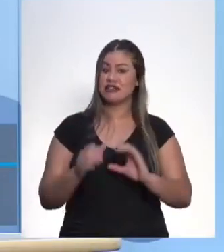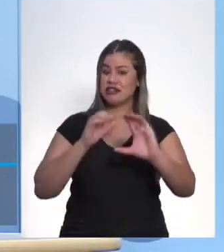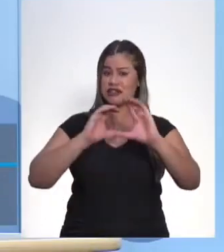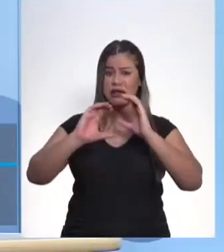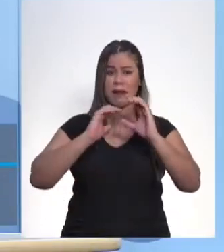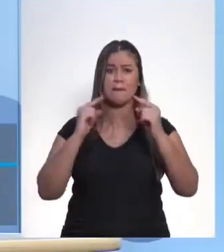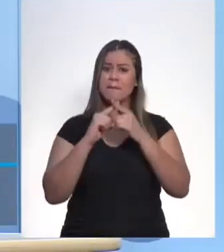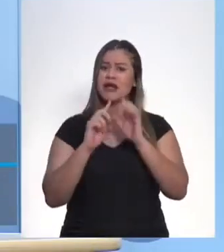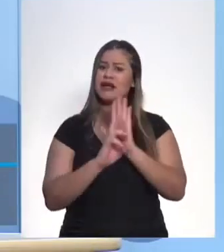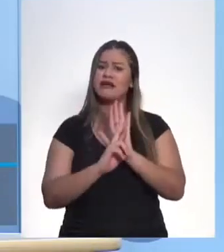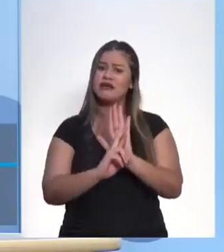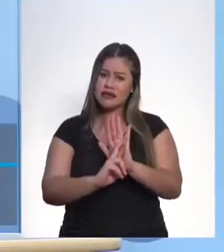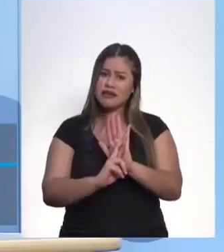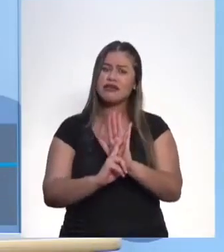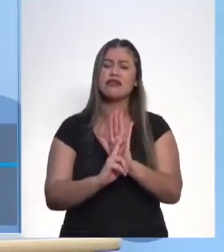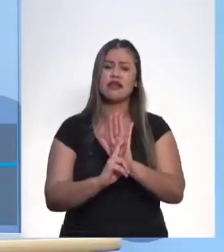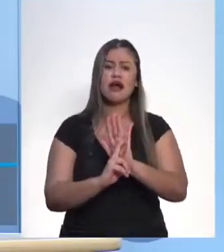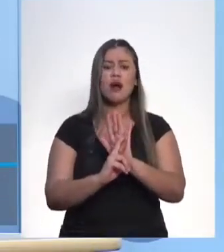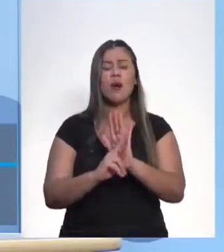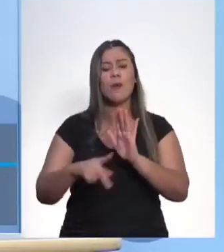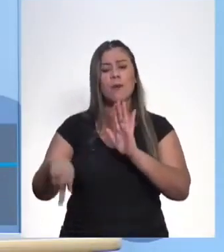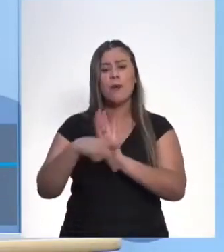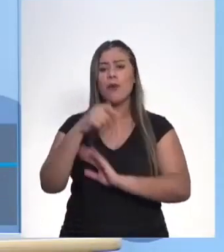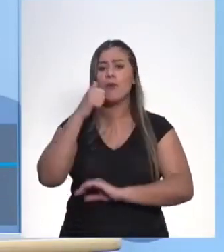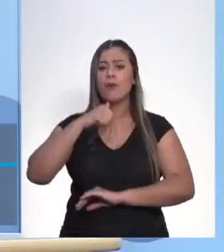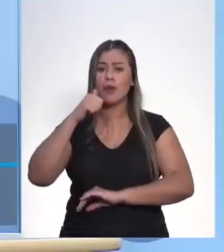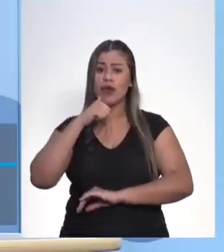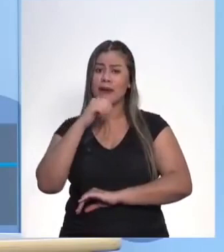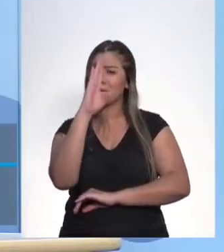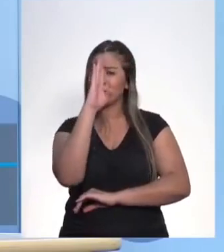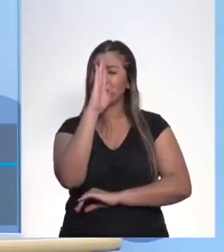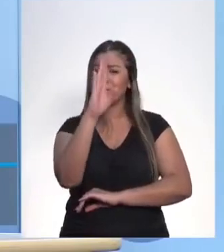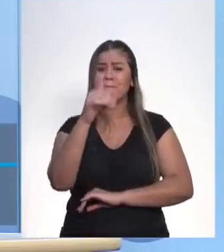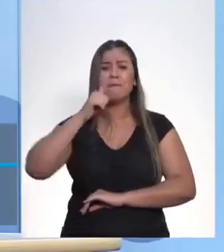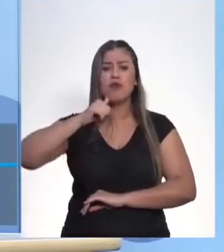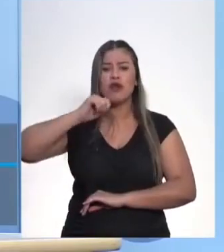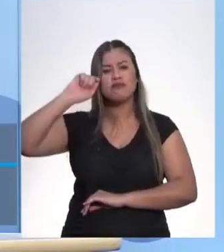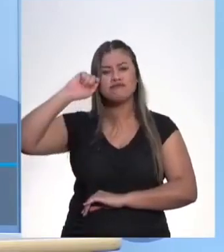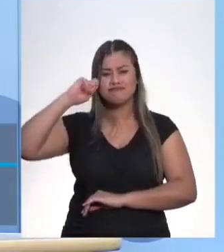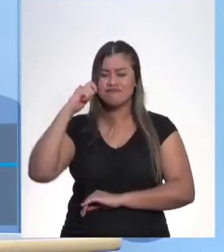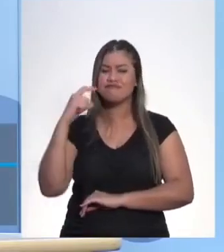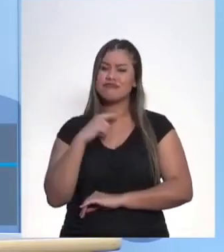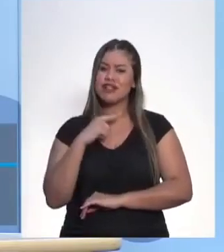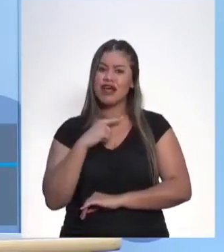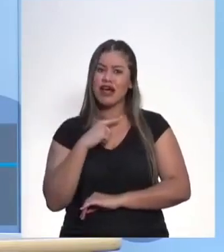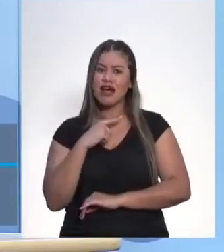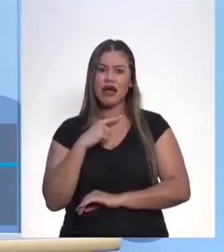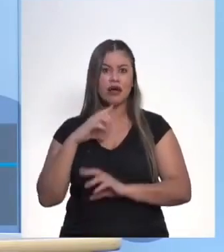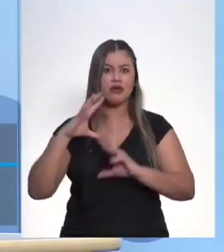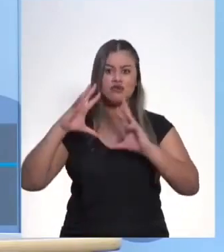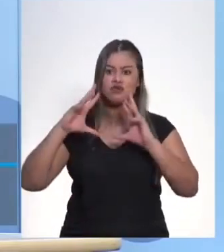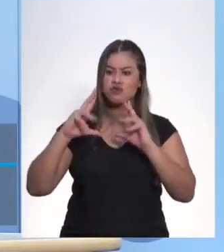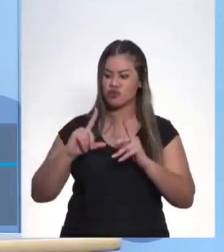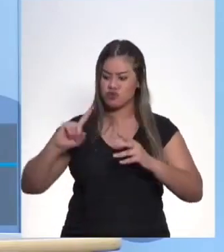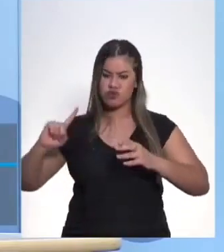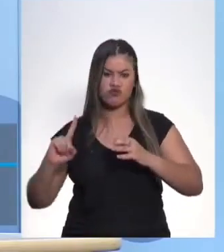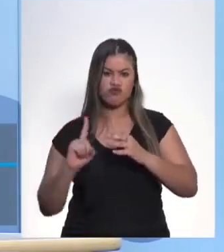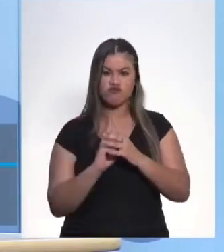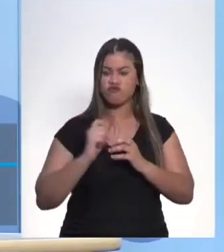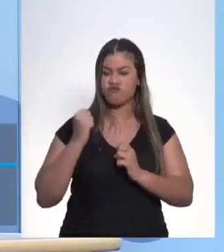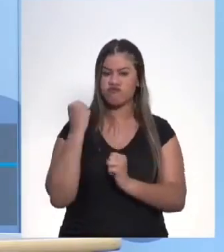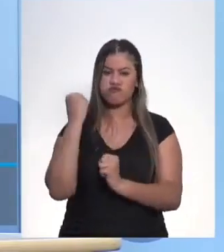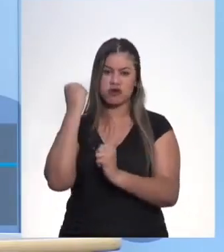sobre a representatividade da mulher e principalmente da mulher negra e em seu total lugar de